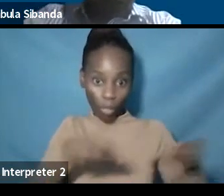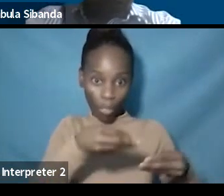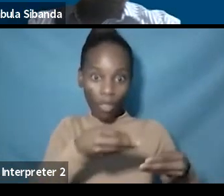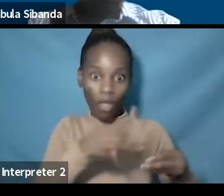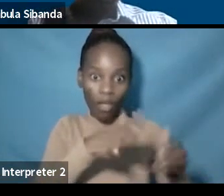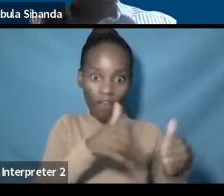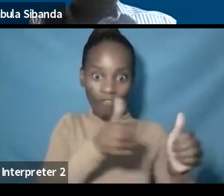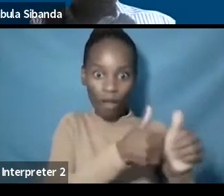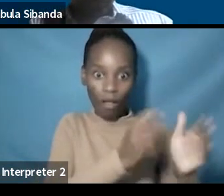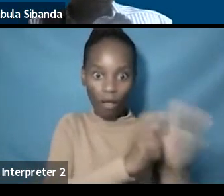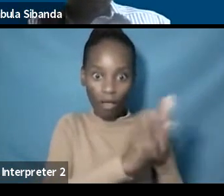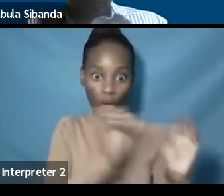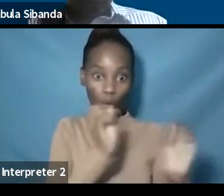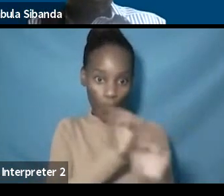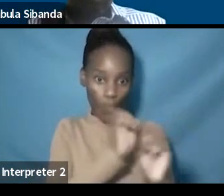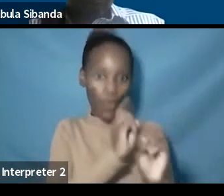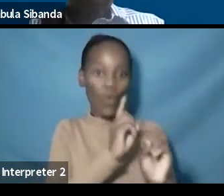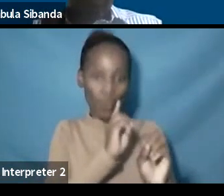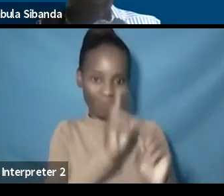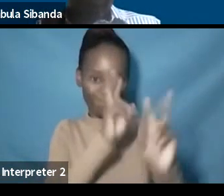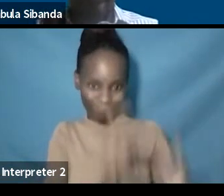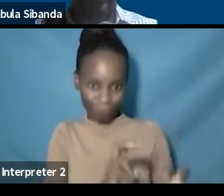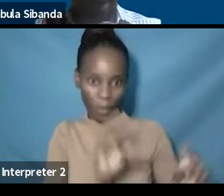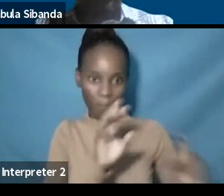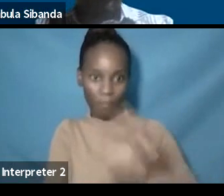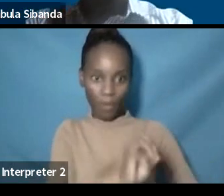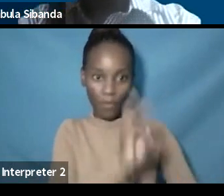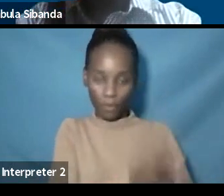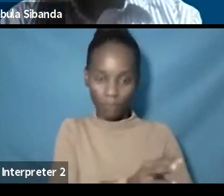on the veracity of that non-compliance,